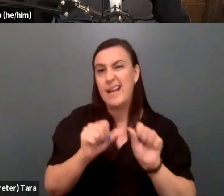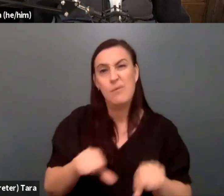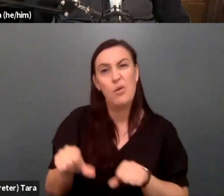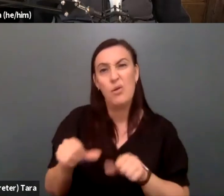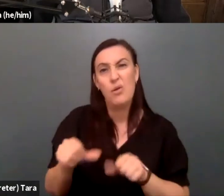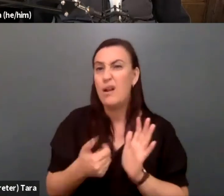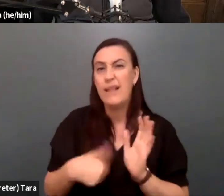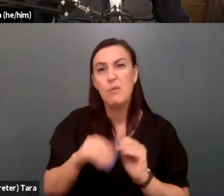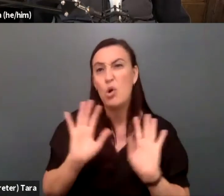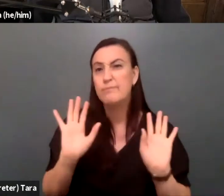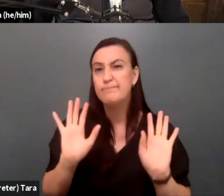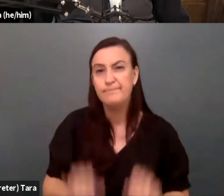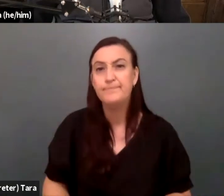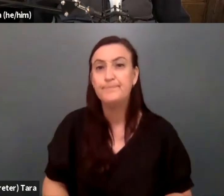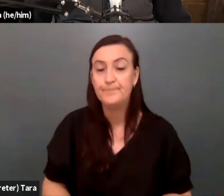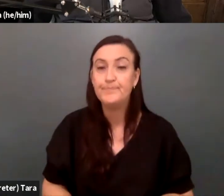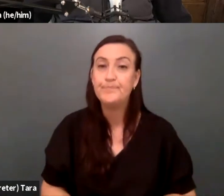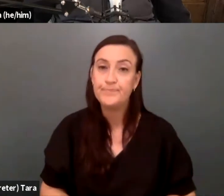anymore.